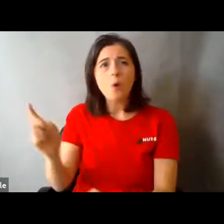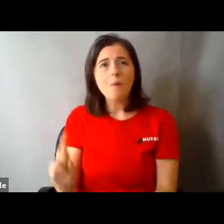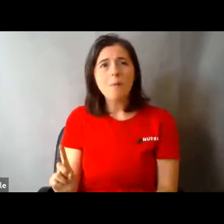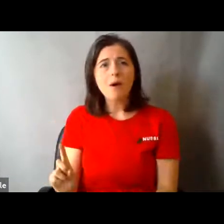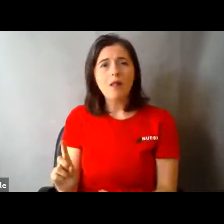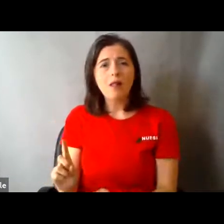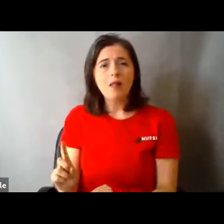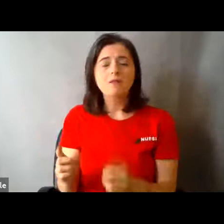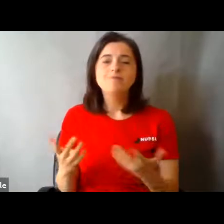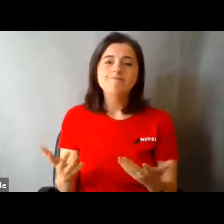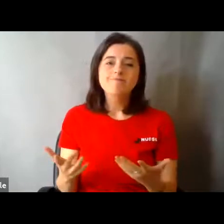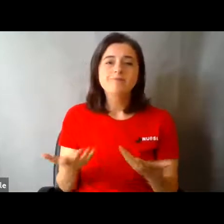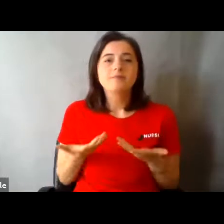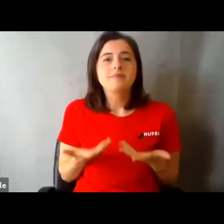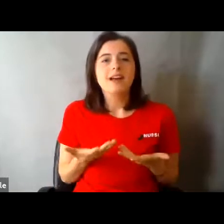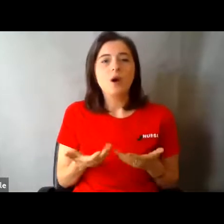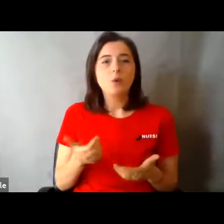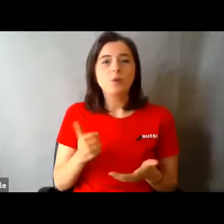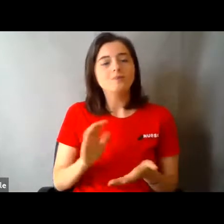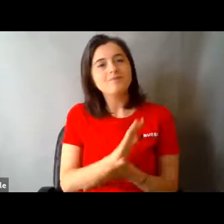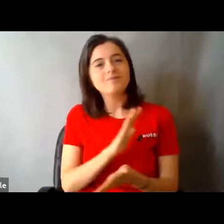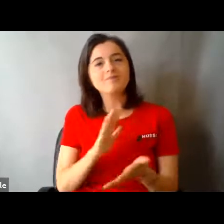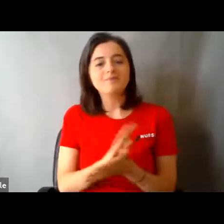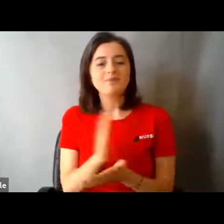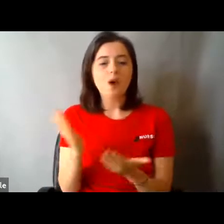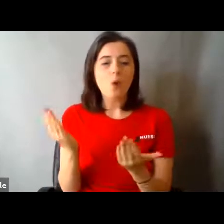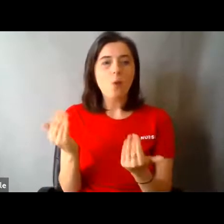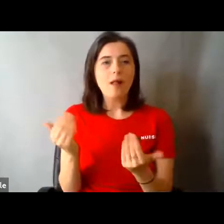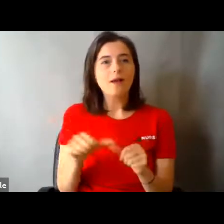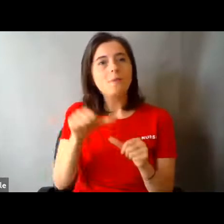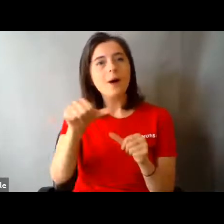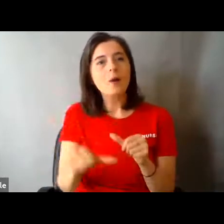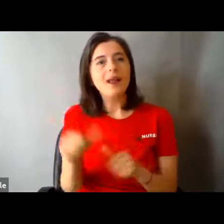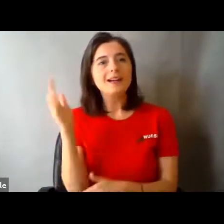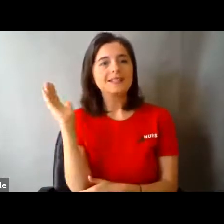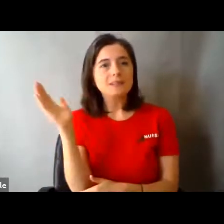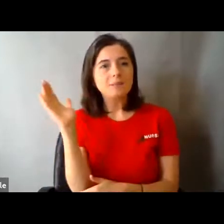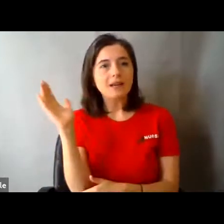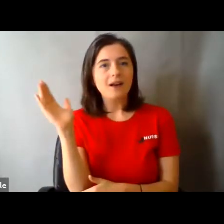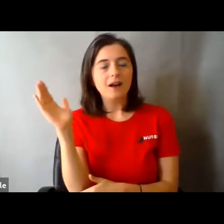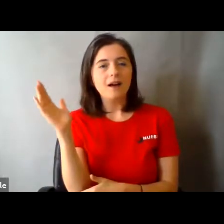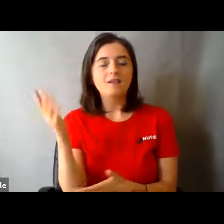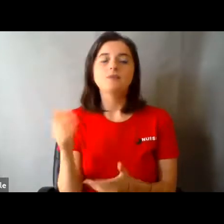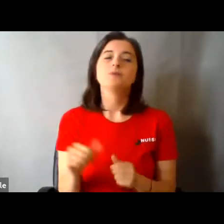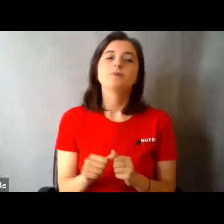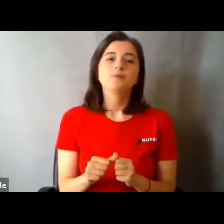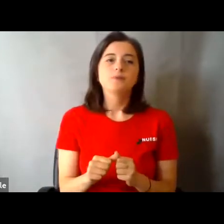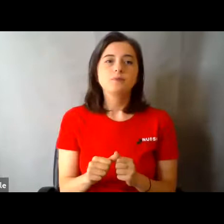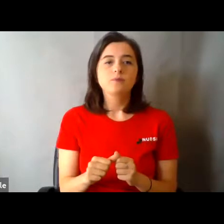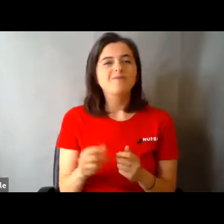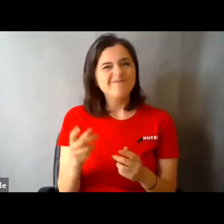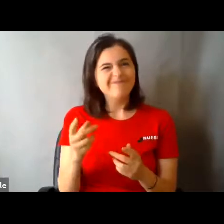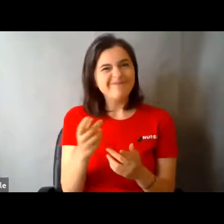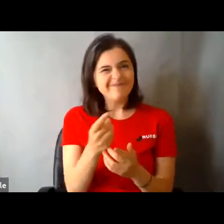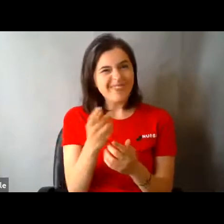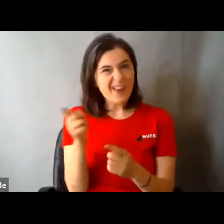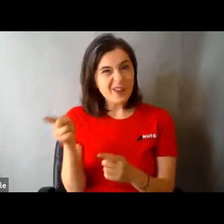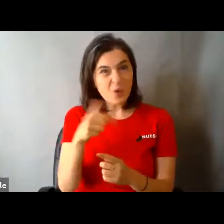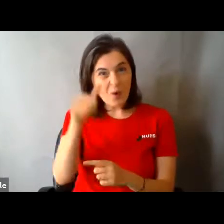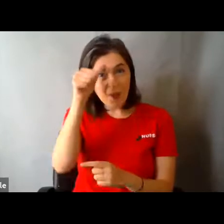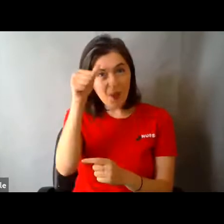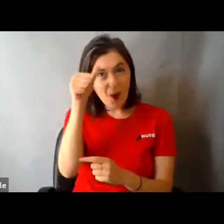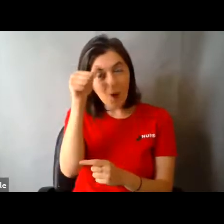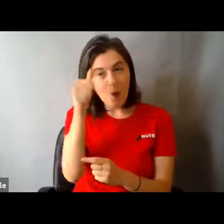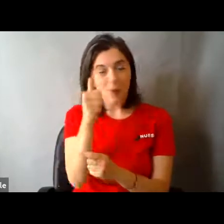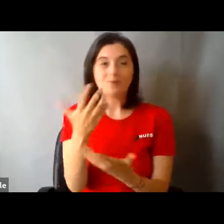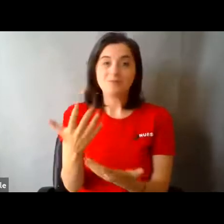I'm really pleased now to welcome our next speaker. Our next speaker will be known to many of you,